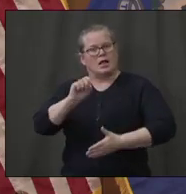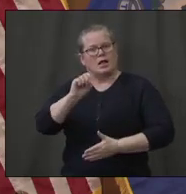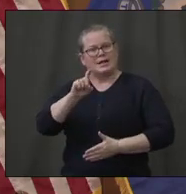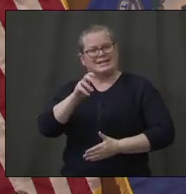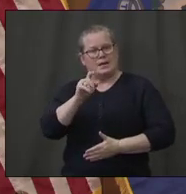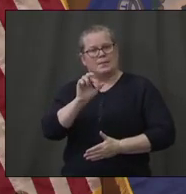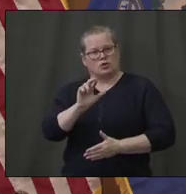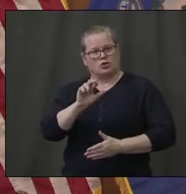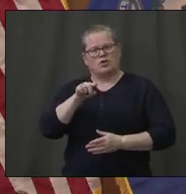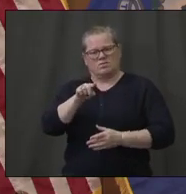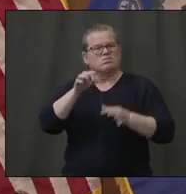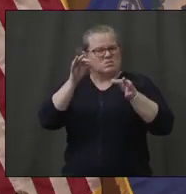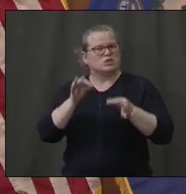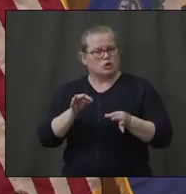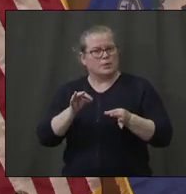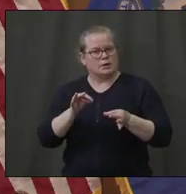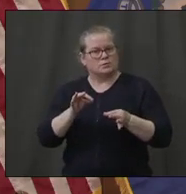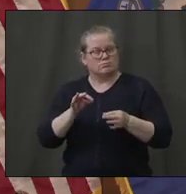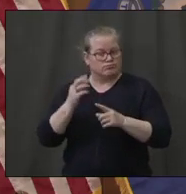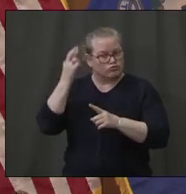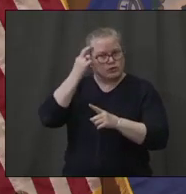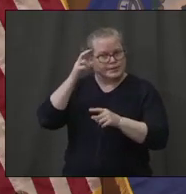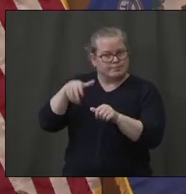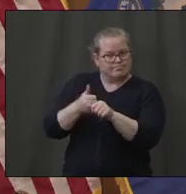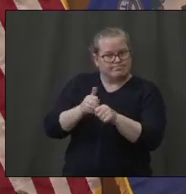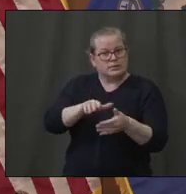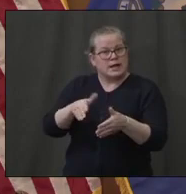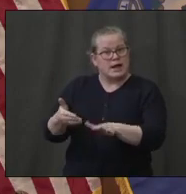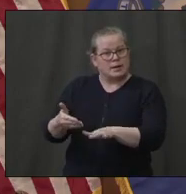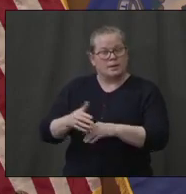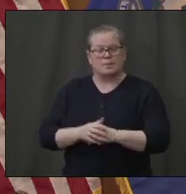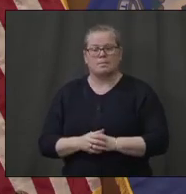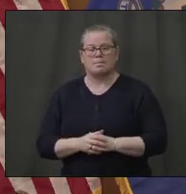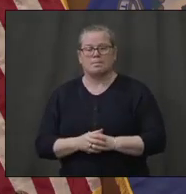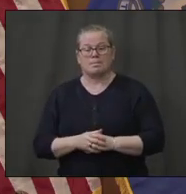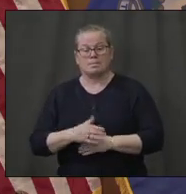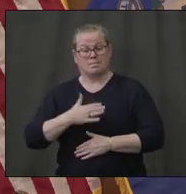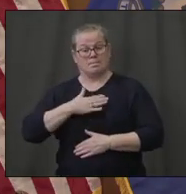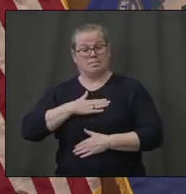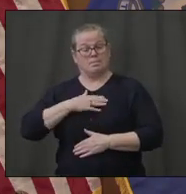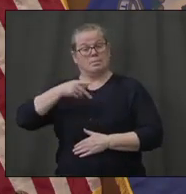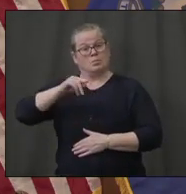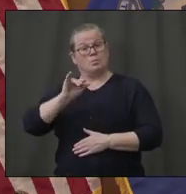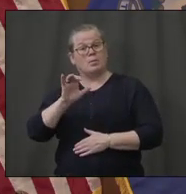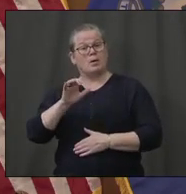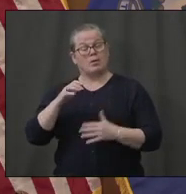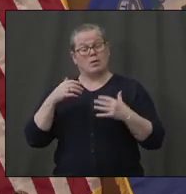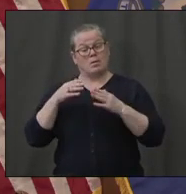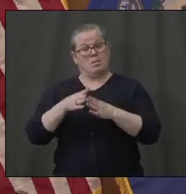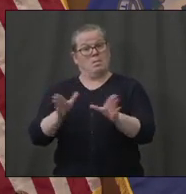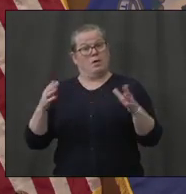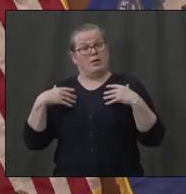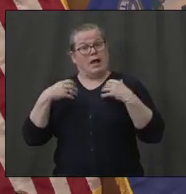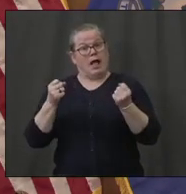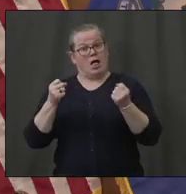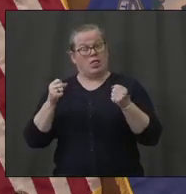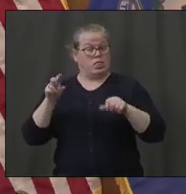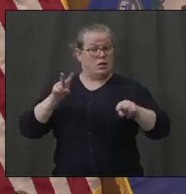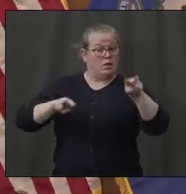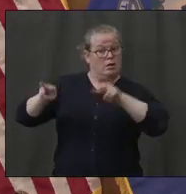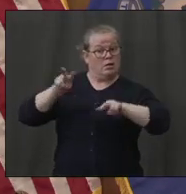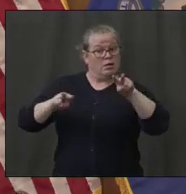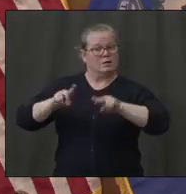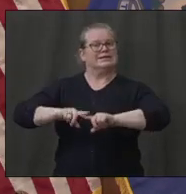task. Public health surveillance is very different. Our purpose is to try to identify people who